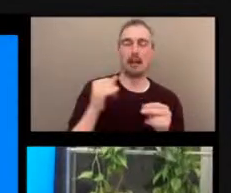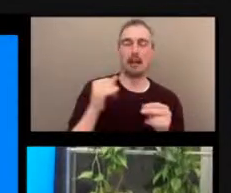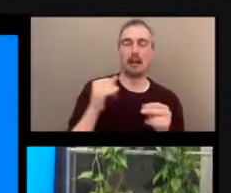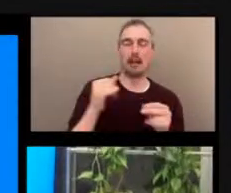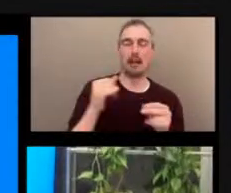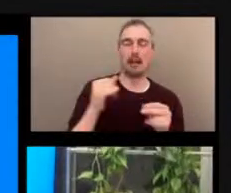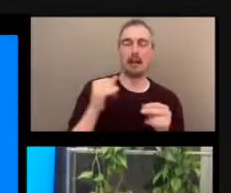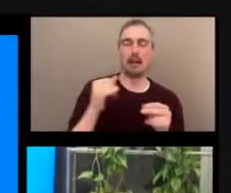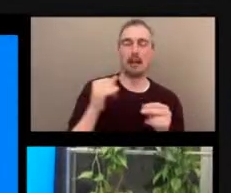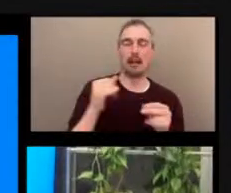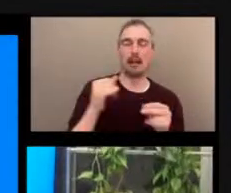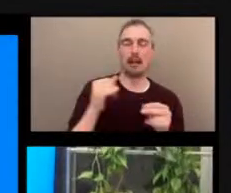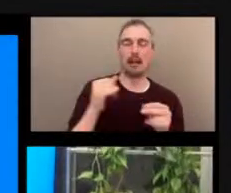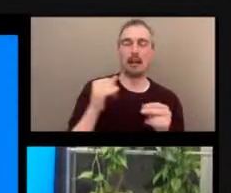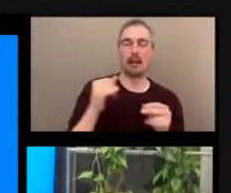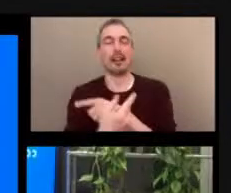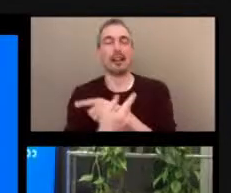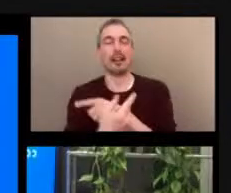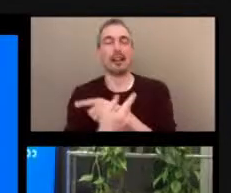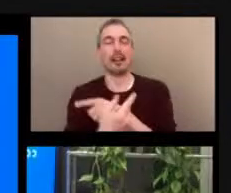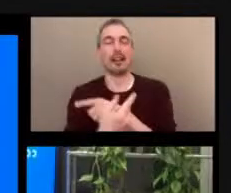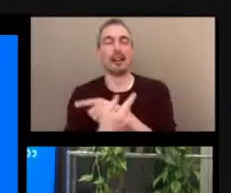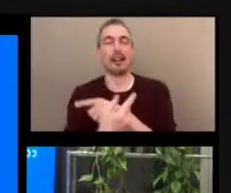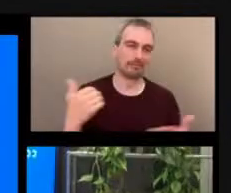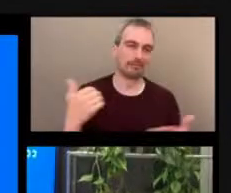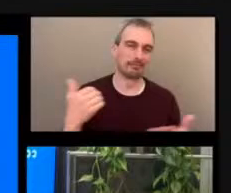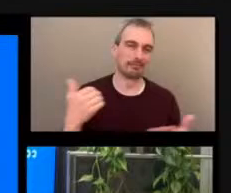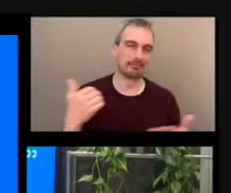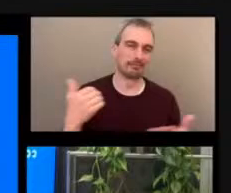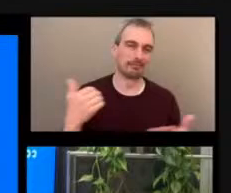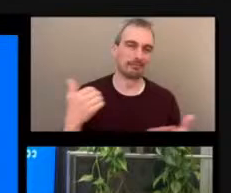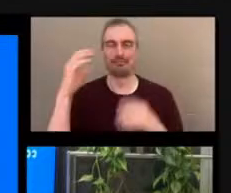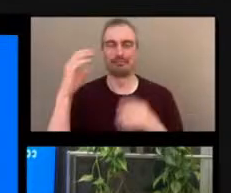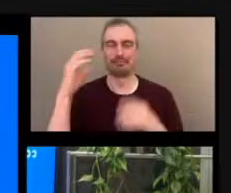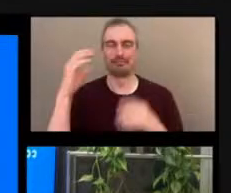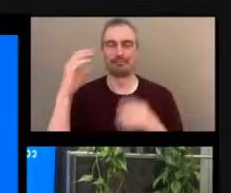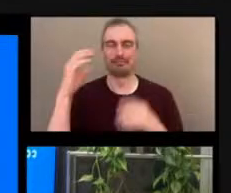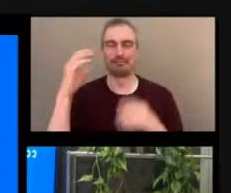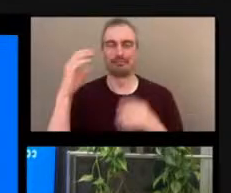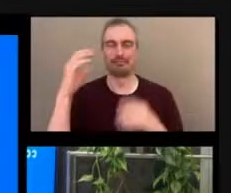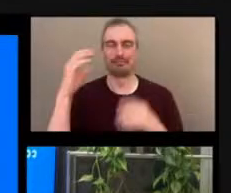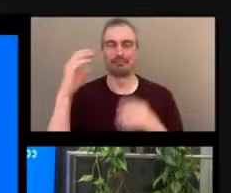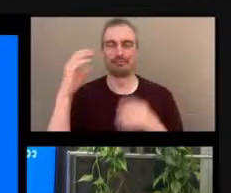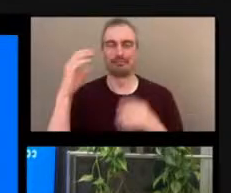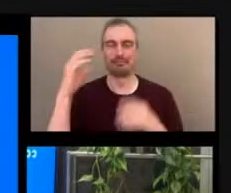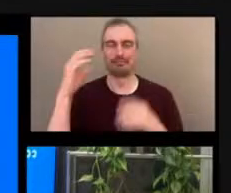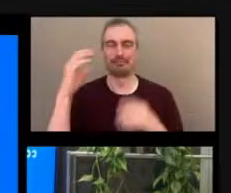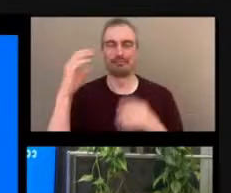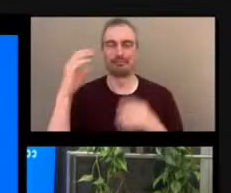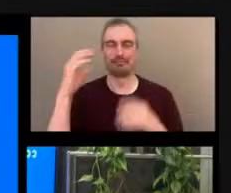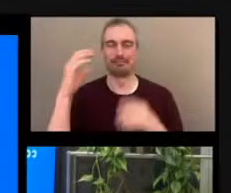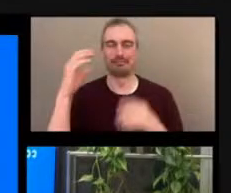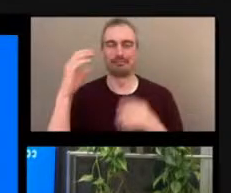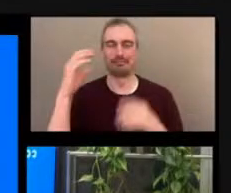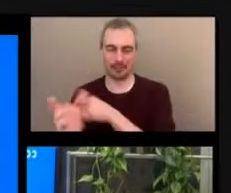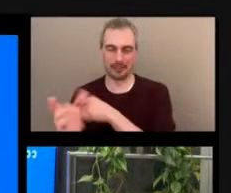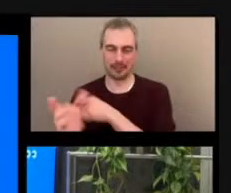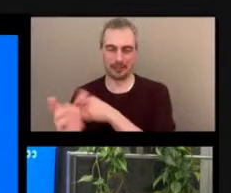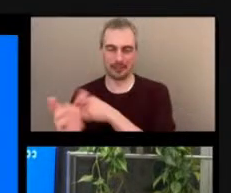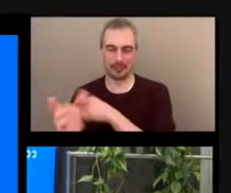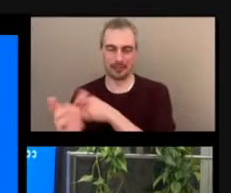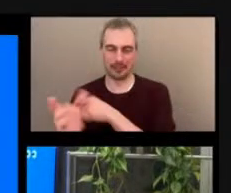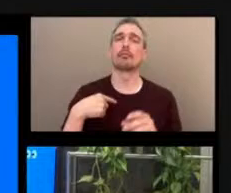noti.st/segdeha. And tonight's presentation is by Andrew Hedges from Assistive Labs. He's a co-founder of